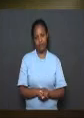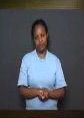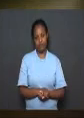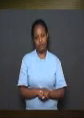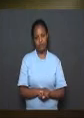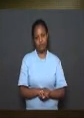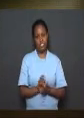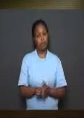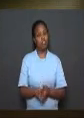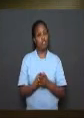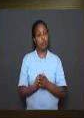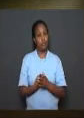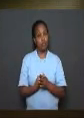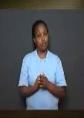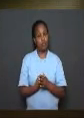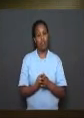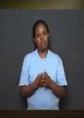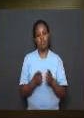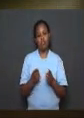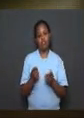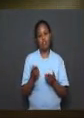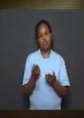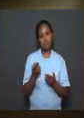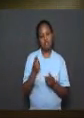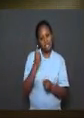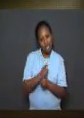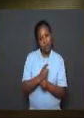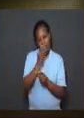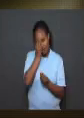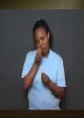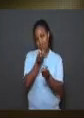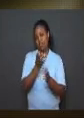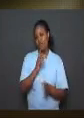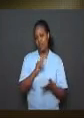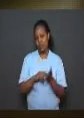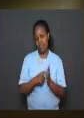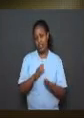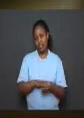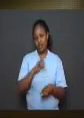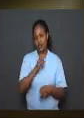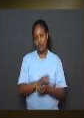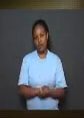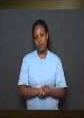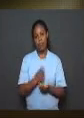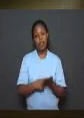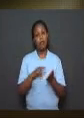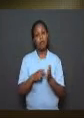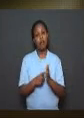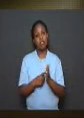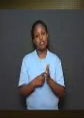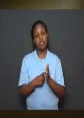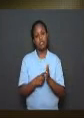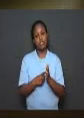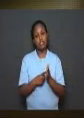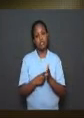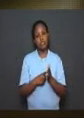We will begin with fair notice. This deals with the summons that must be written